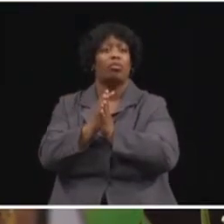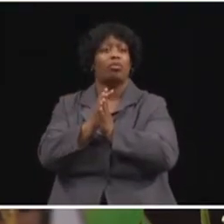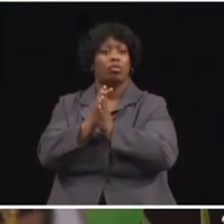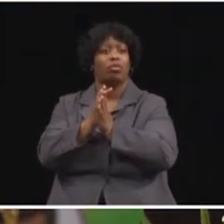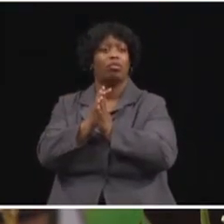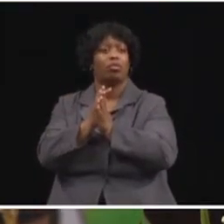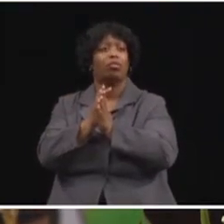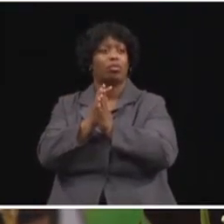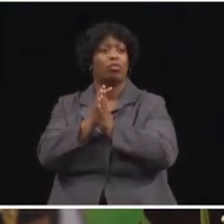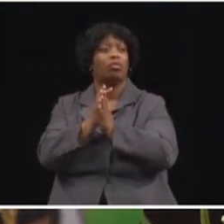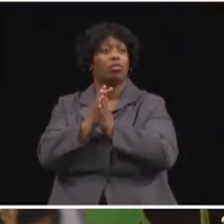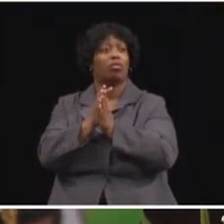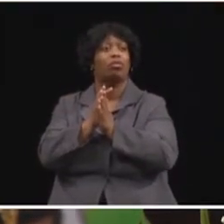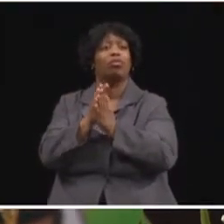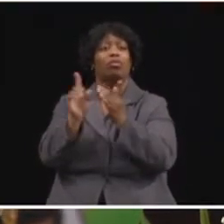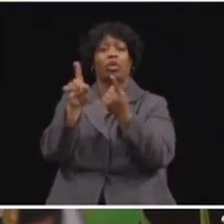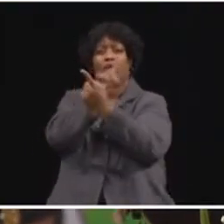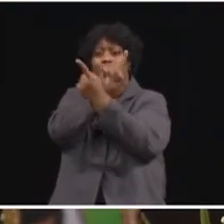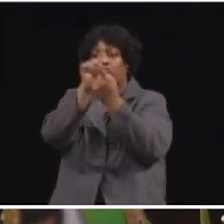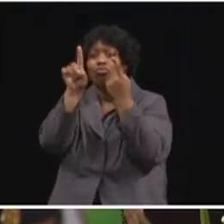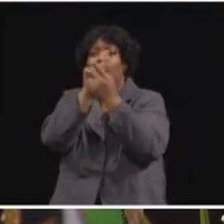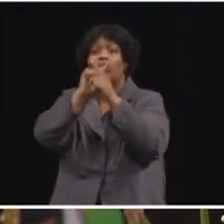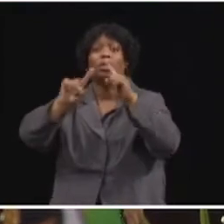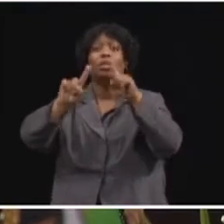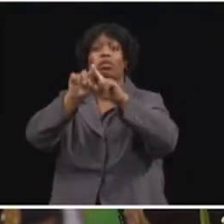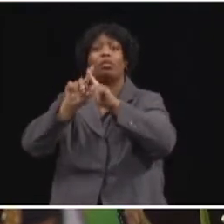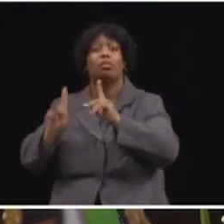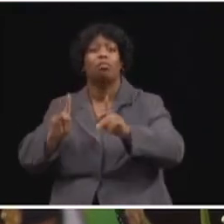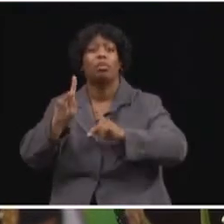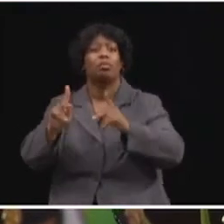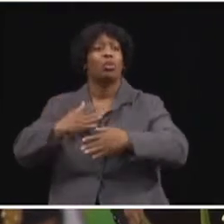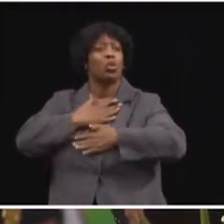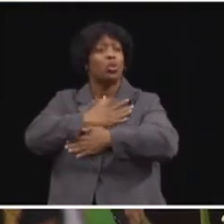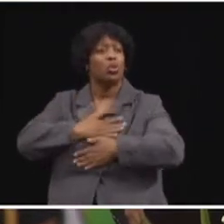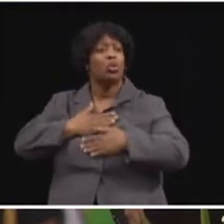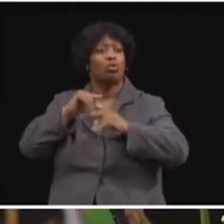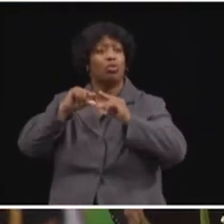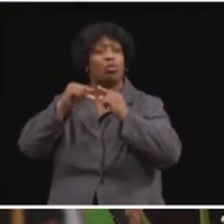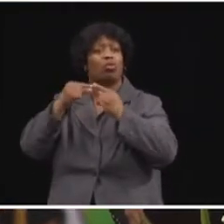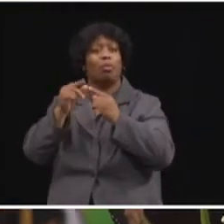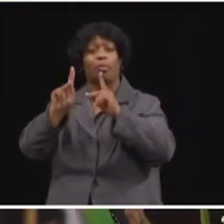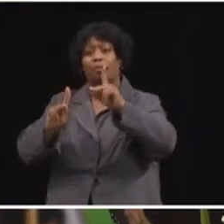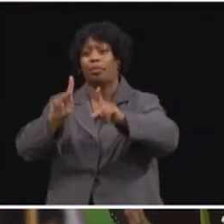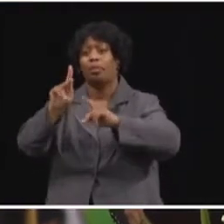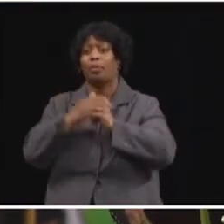cross-pollinate intellectually. Enjoy what it is to be around different groups and different people.